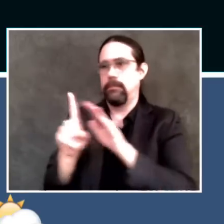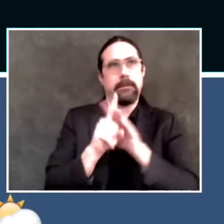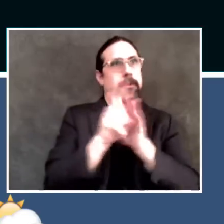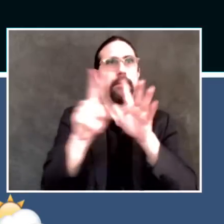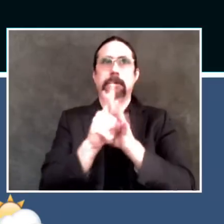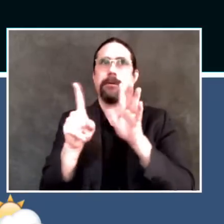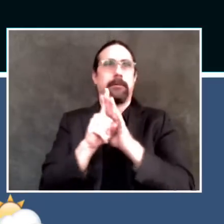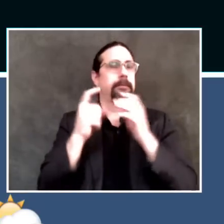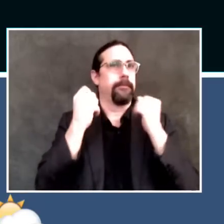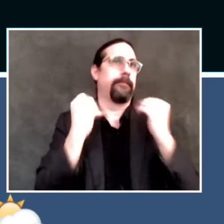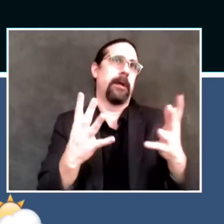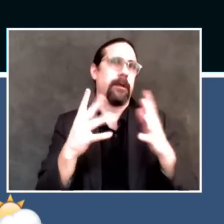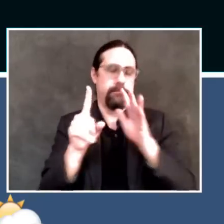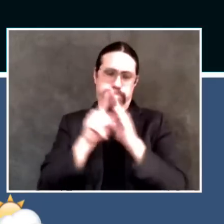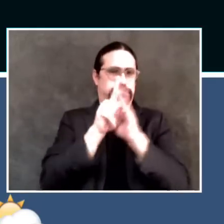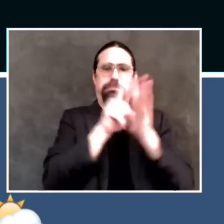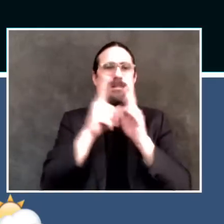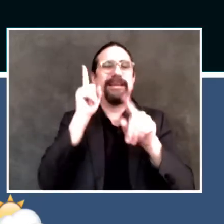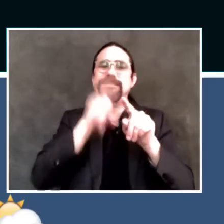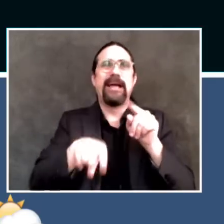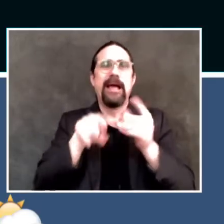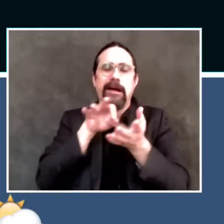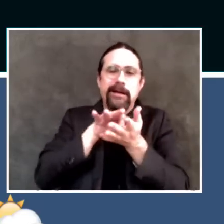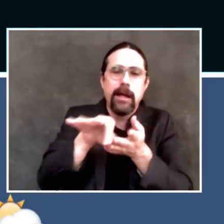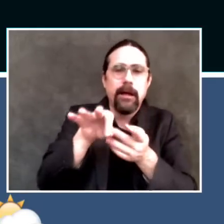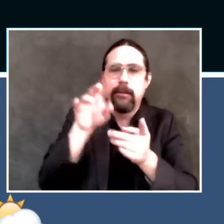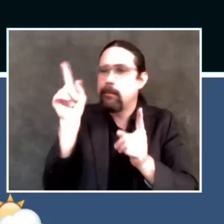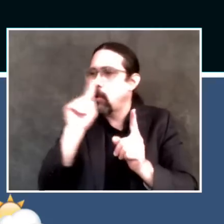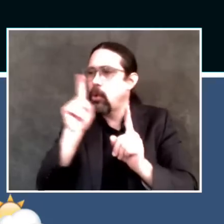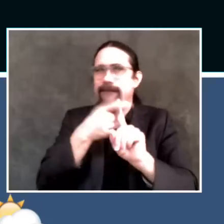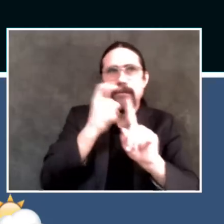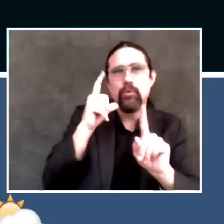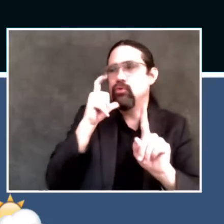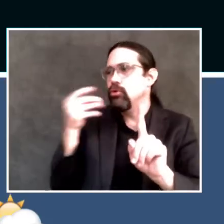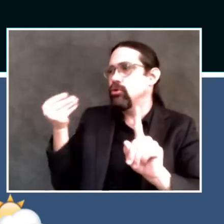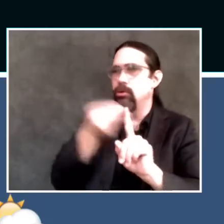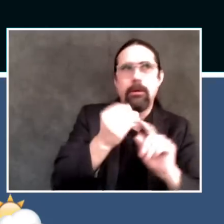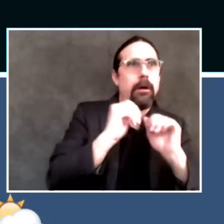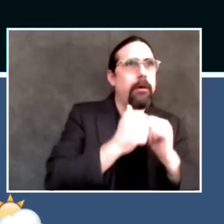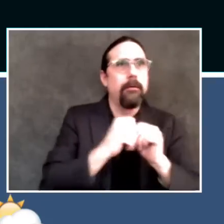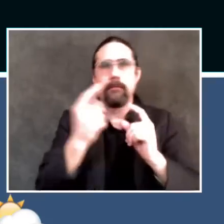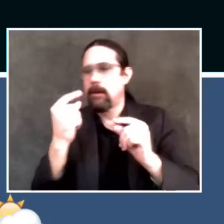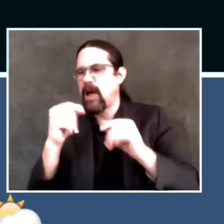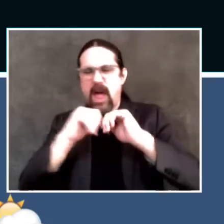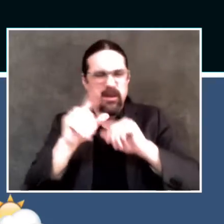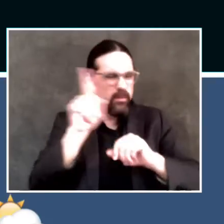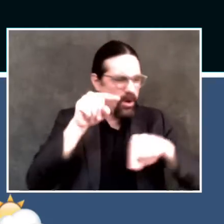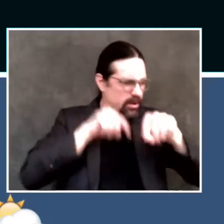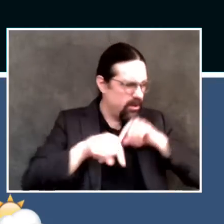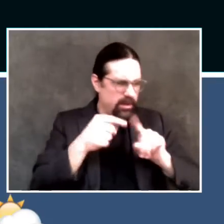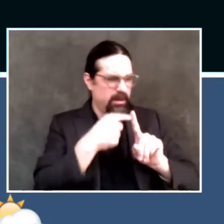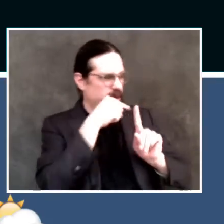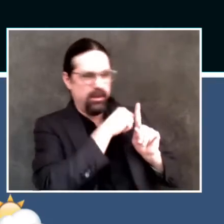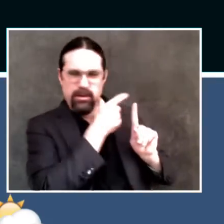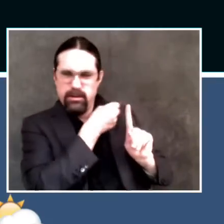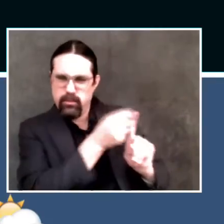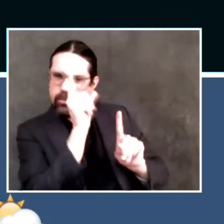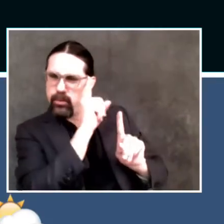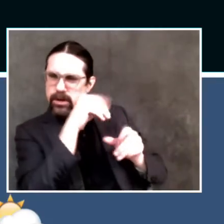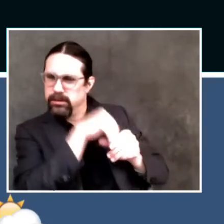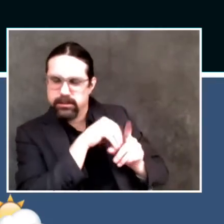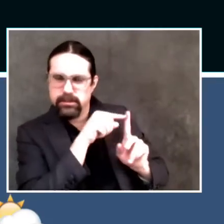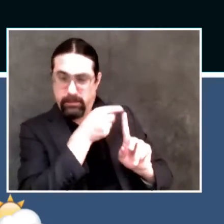source. We do need, in this phase, the strong guidelines and restrictions.